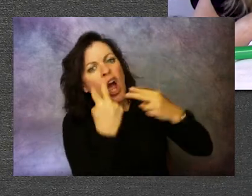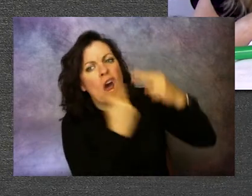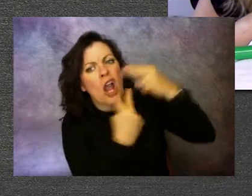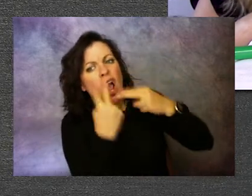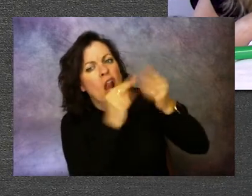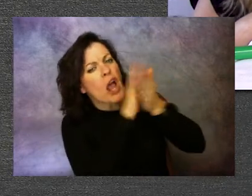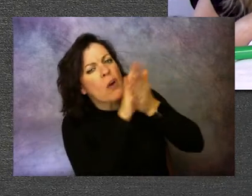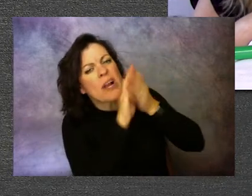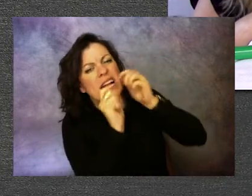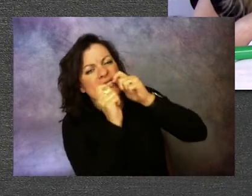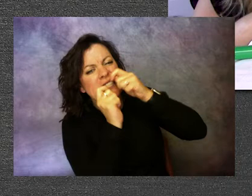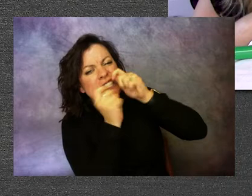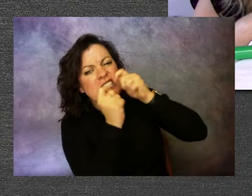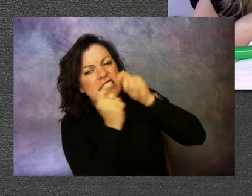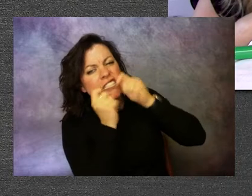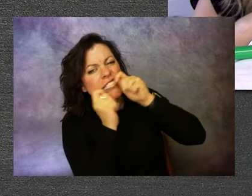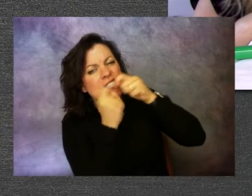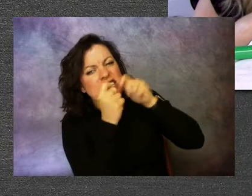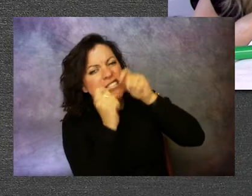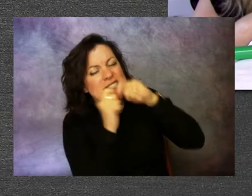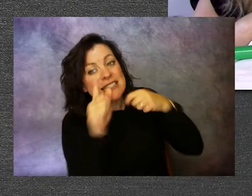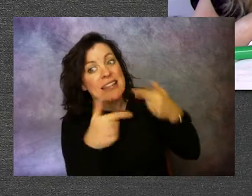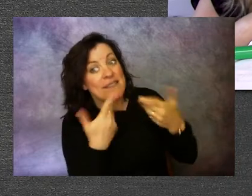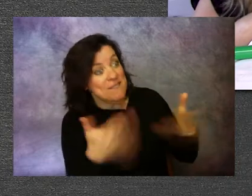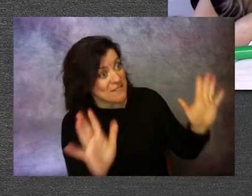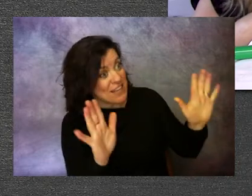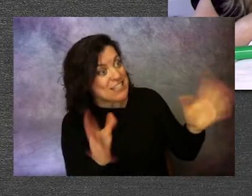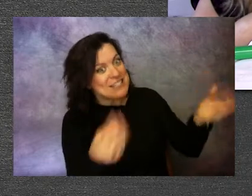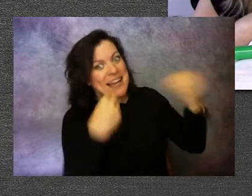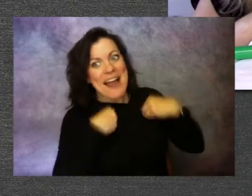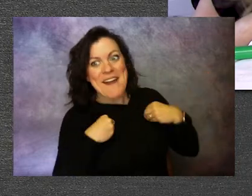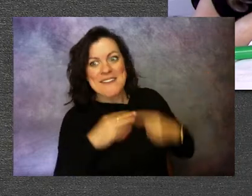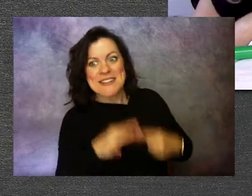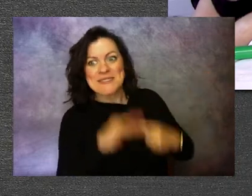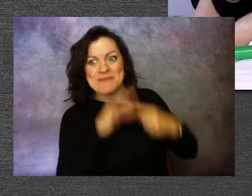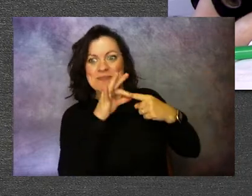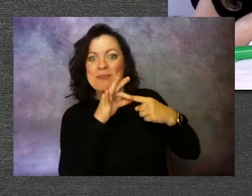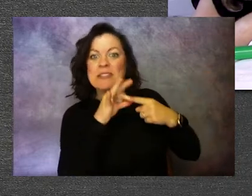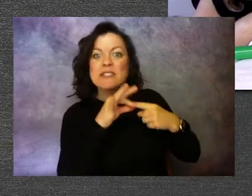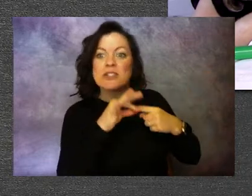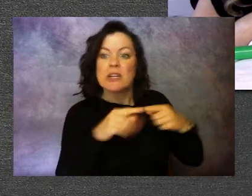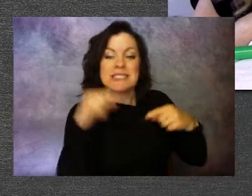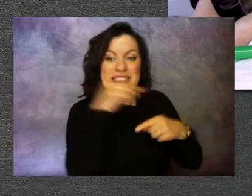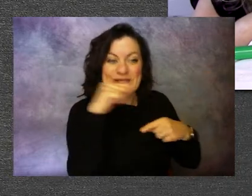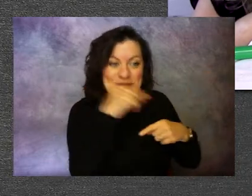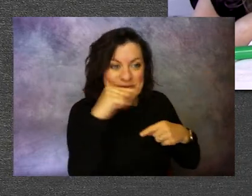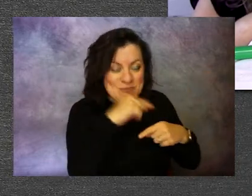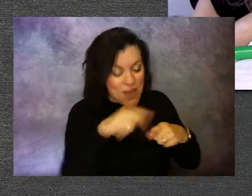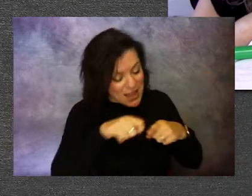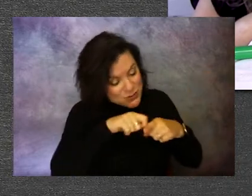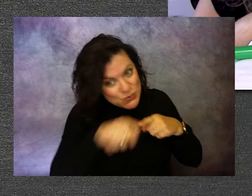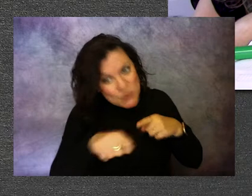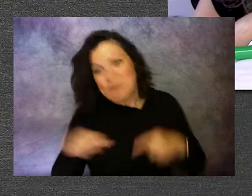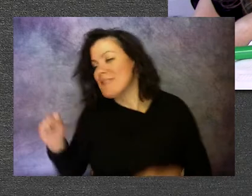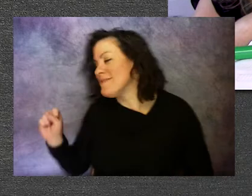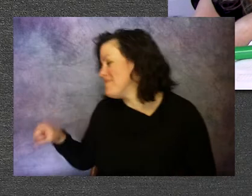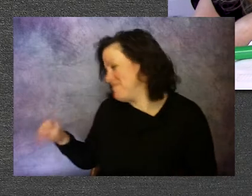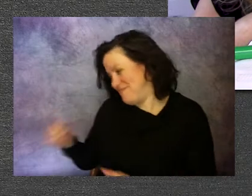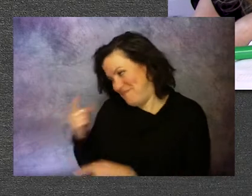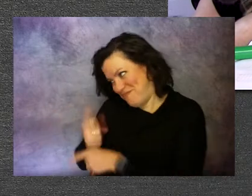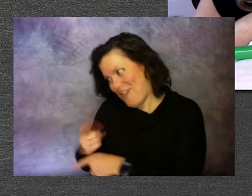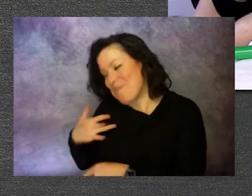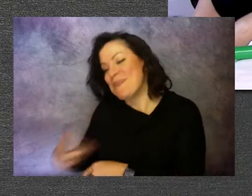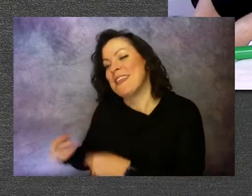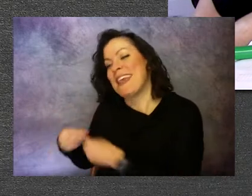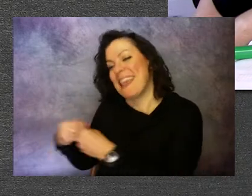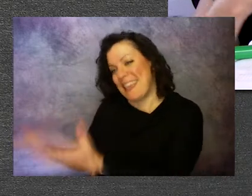them, and then she gave me some special toothpaste. Oh, that's right. Yeah, and she had a special buzzy